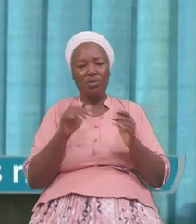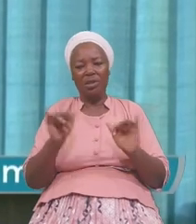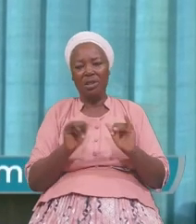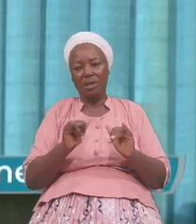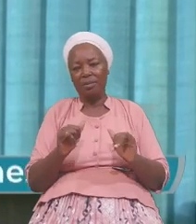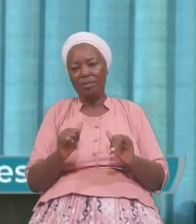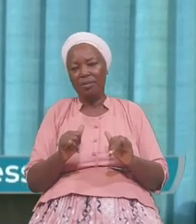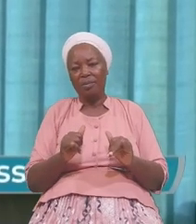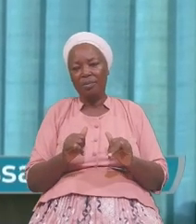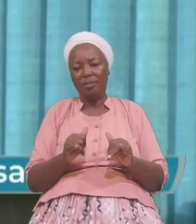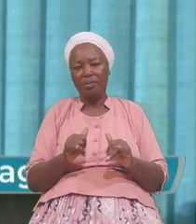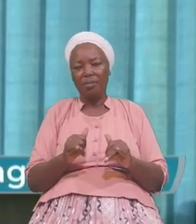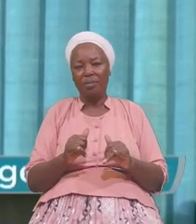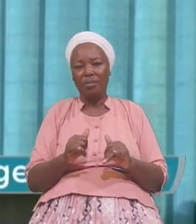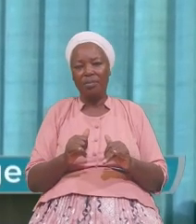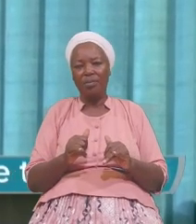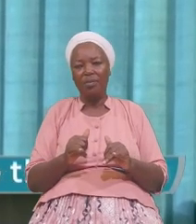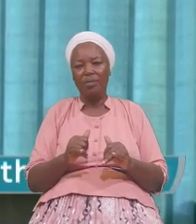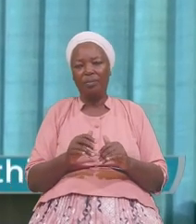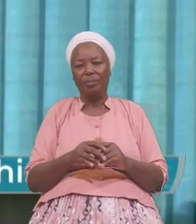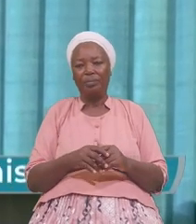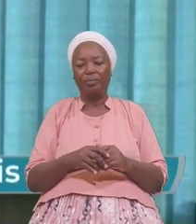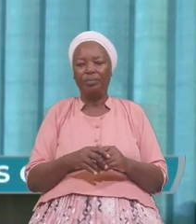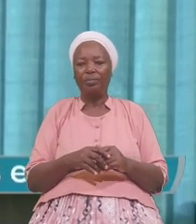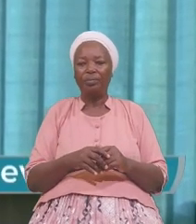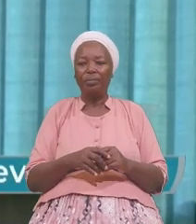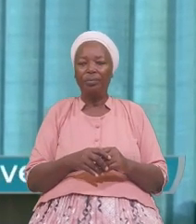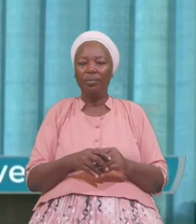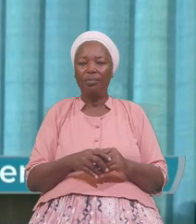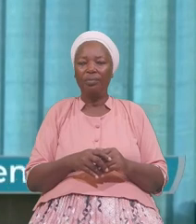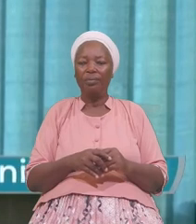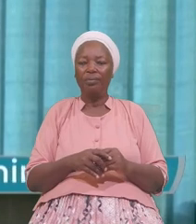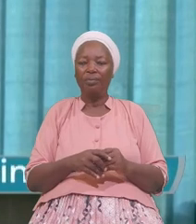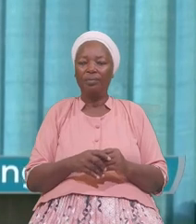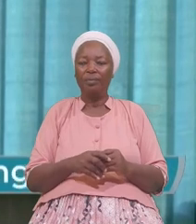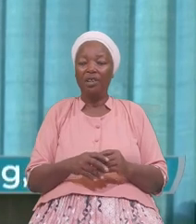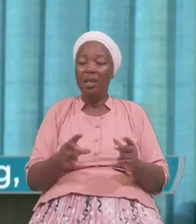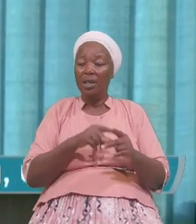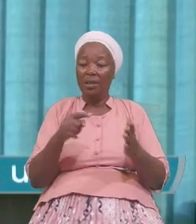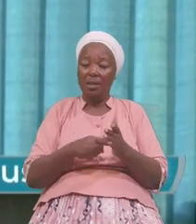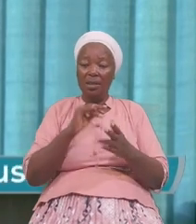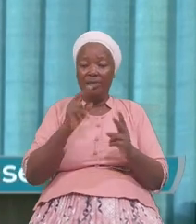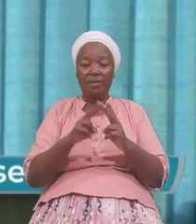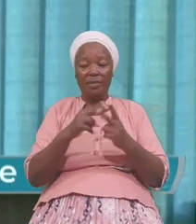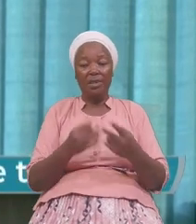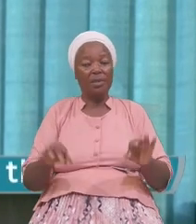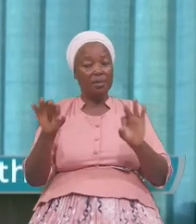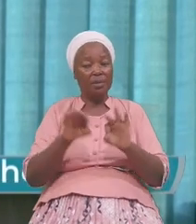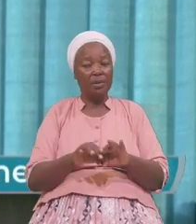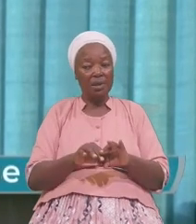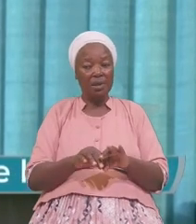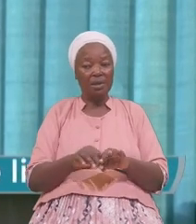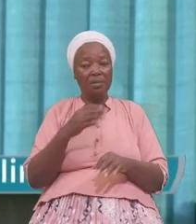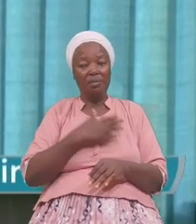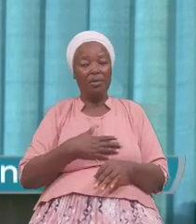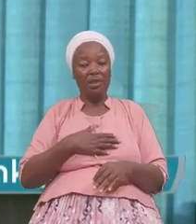the importance that this deserves to this session. This is very, very critical and crucial. Don't gloss over